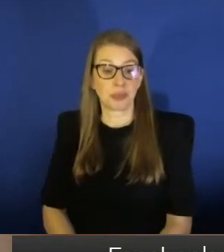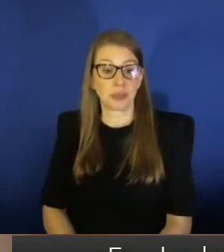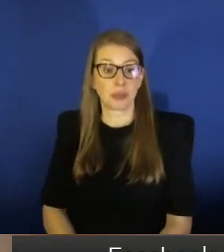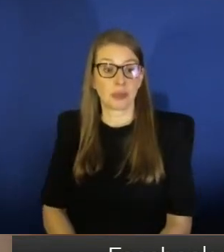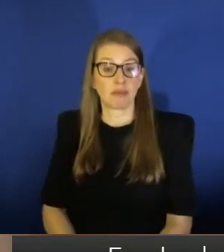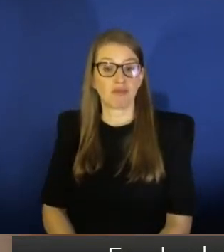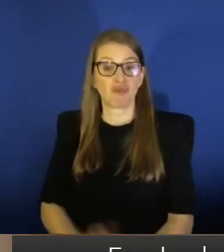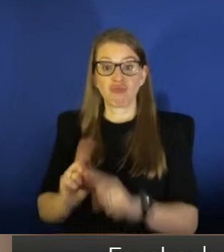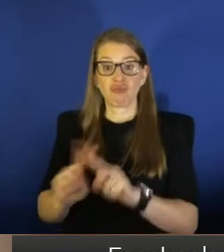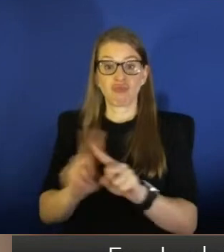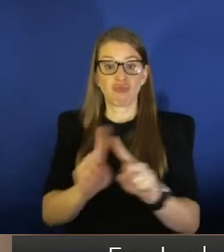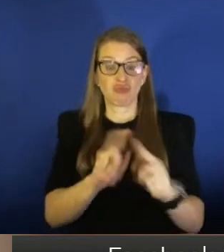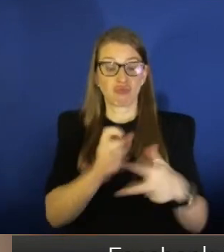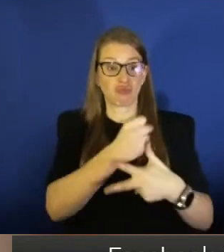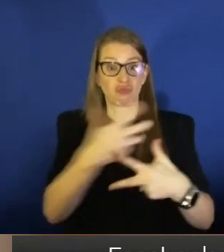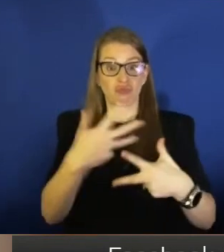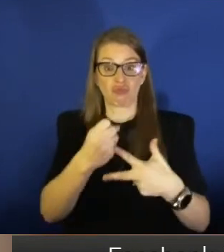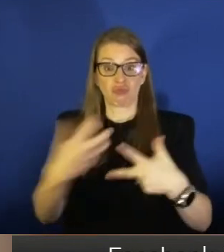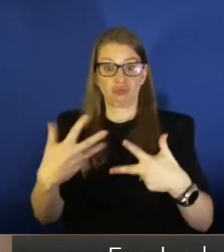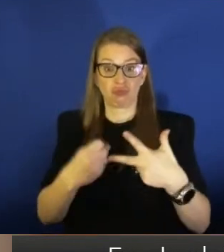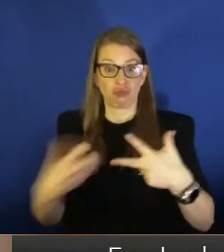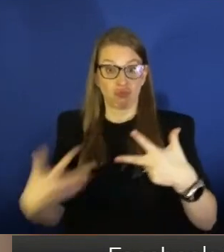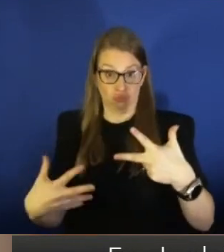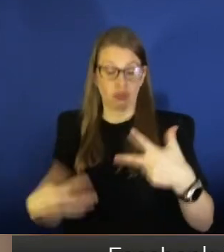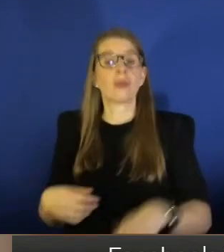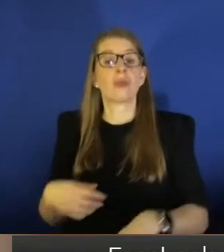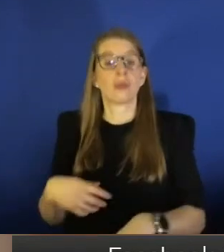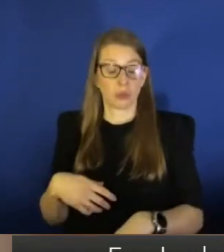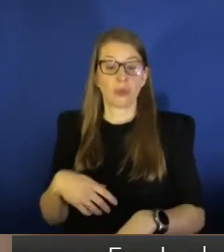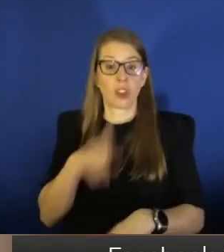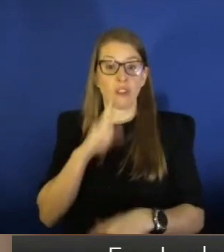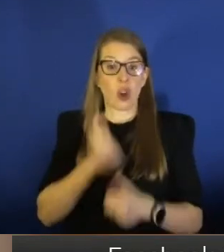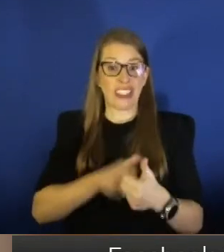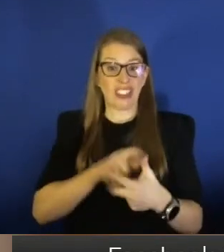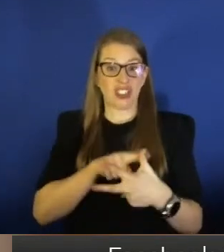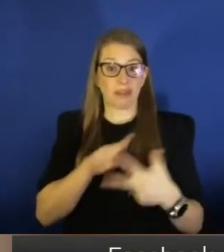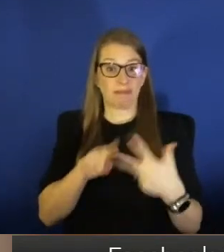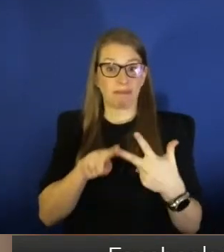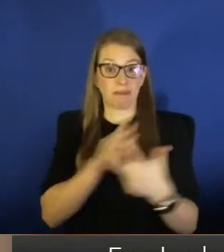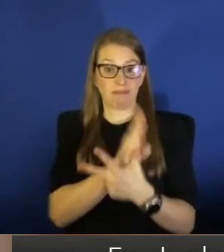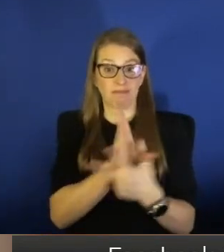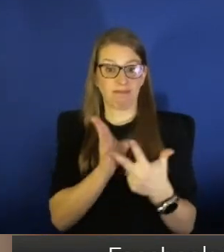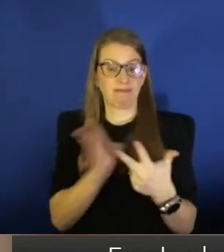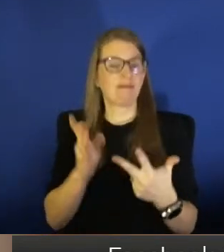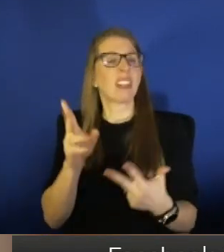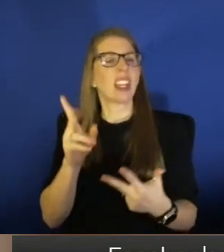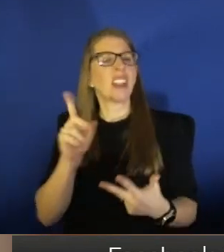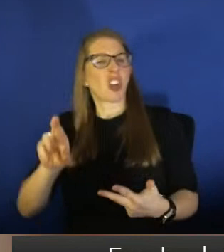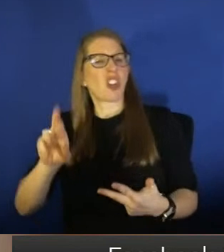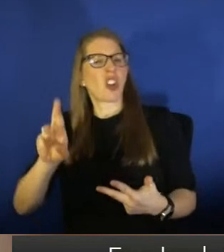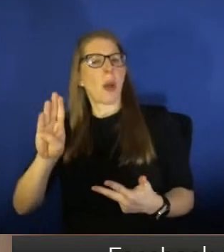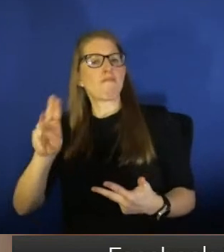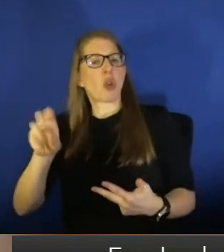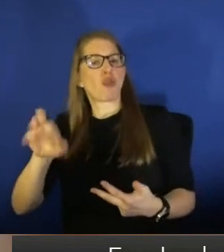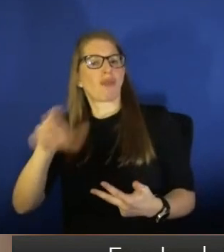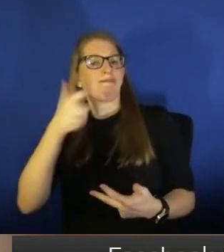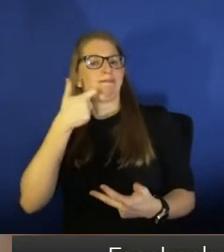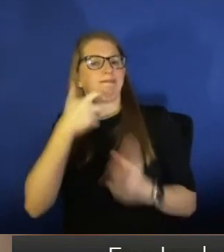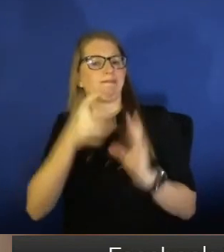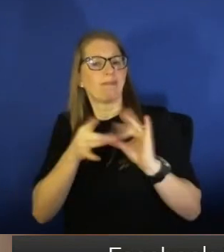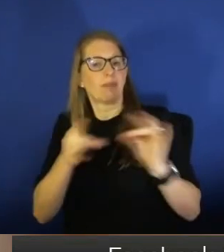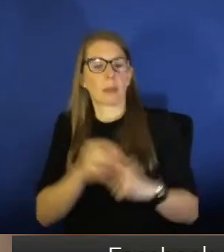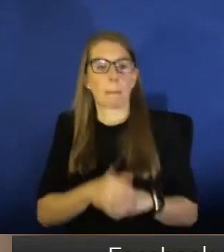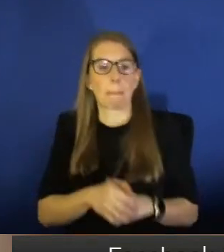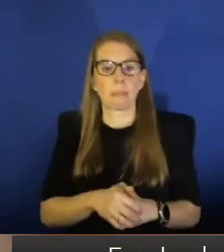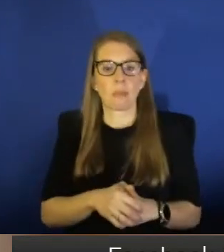of components within each of those areas. As Dr. Moser just mentioned, we're working